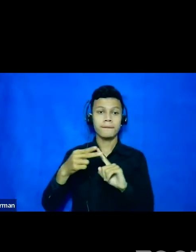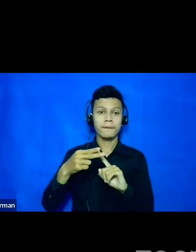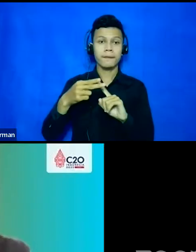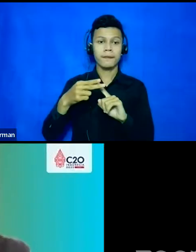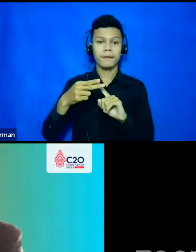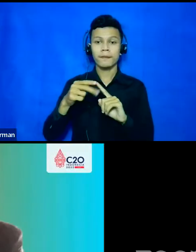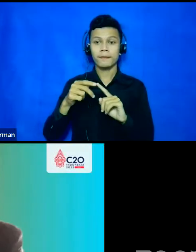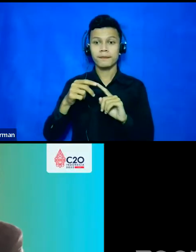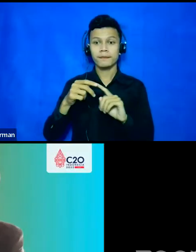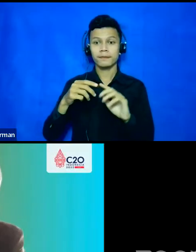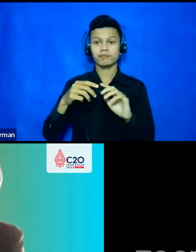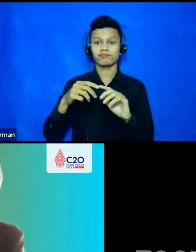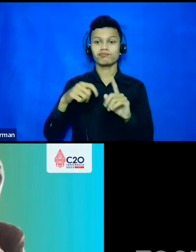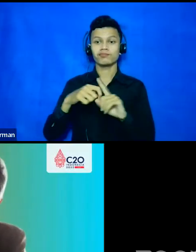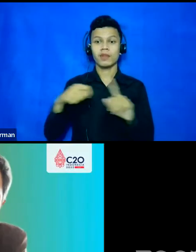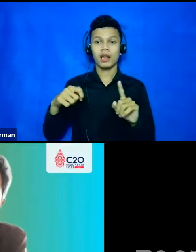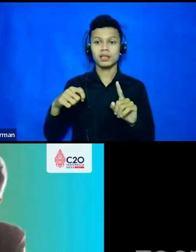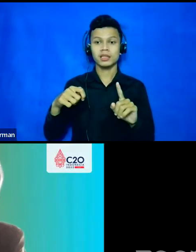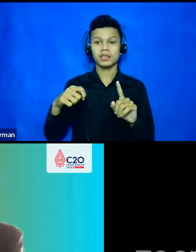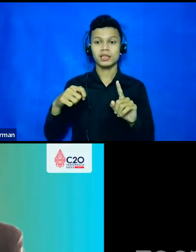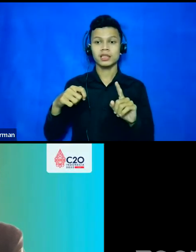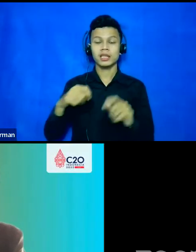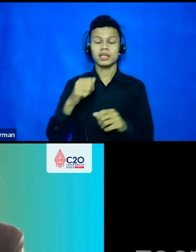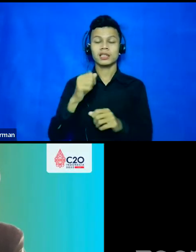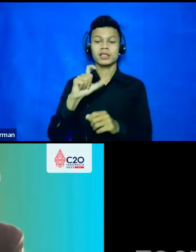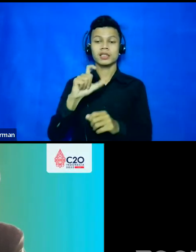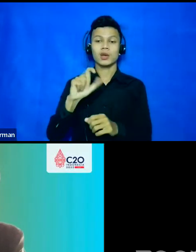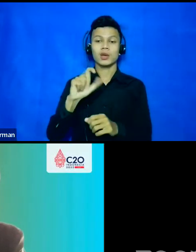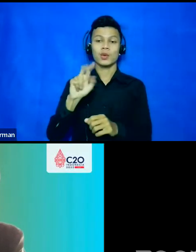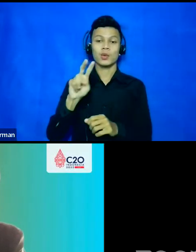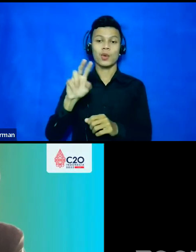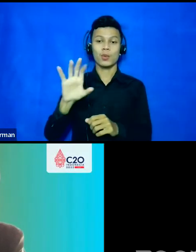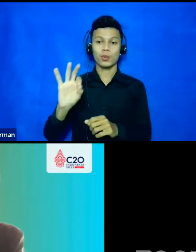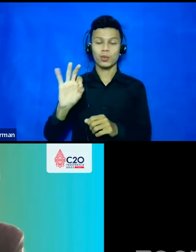Prakarsa Executive Director. Halo Bapak Mahfud.